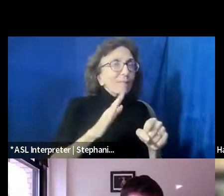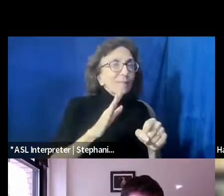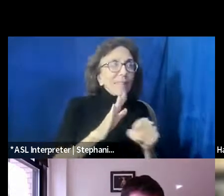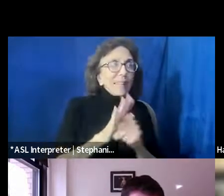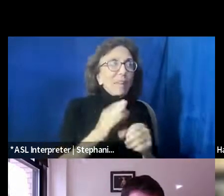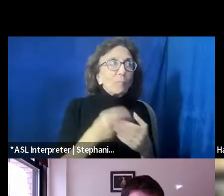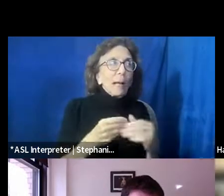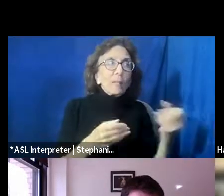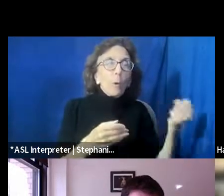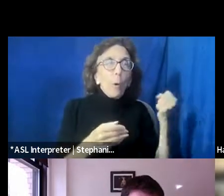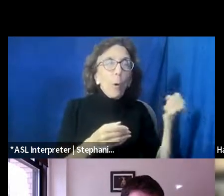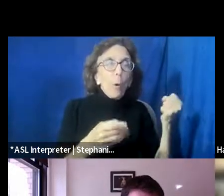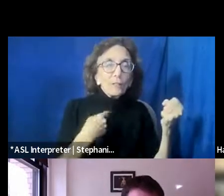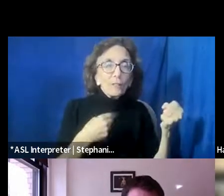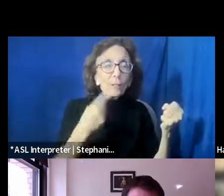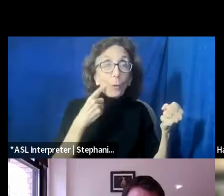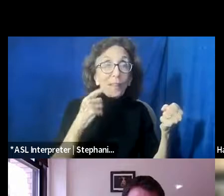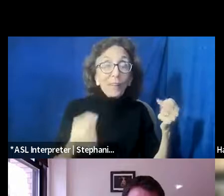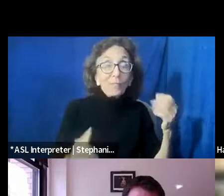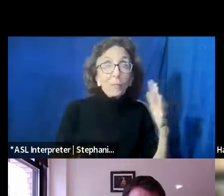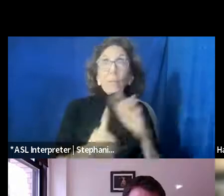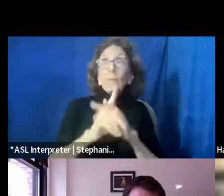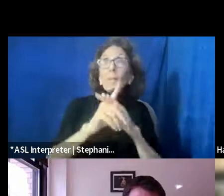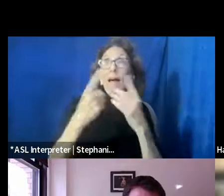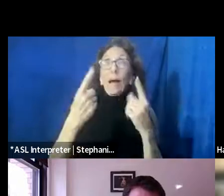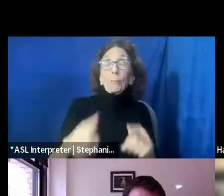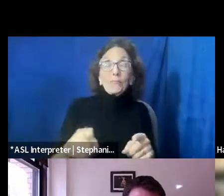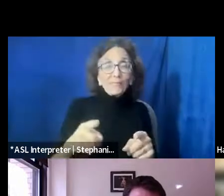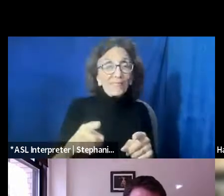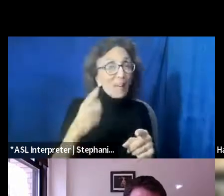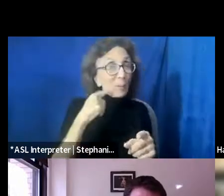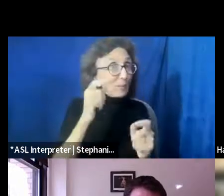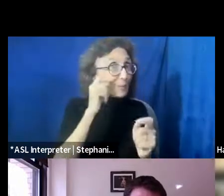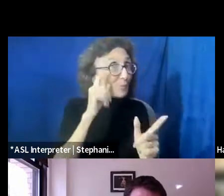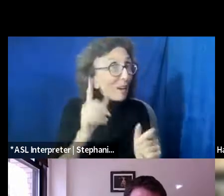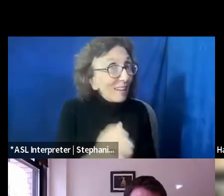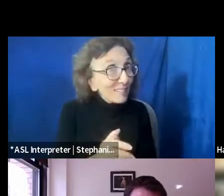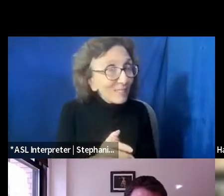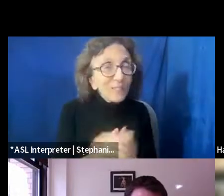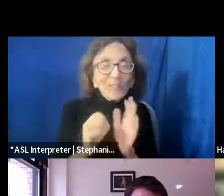challenges, like, you know, pandemics,